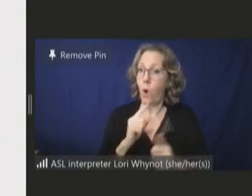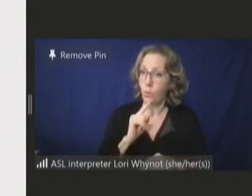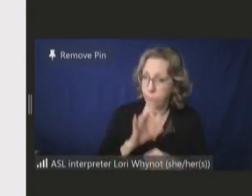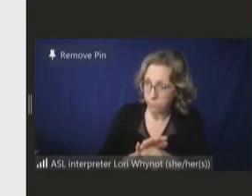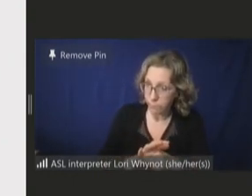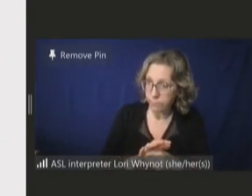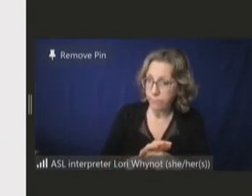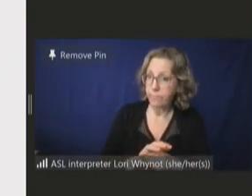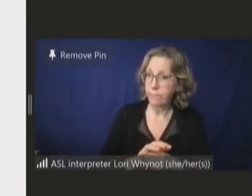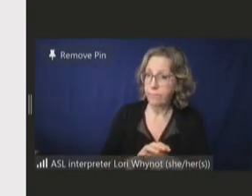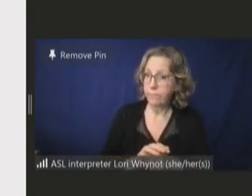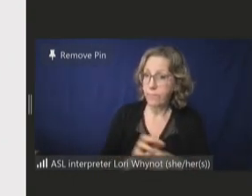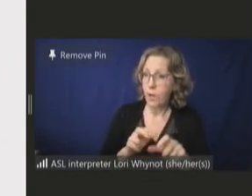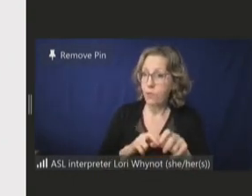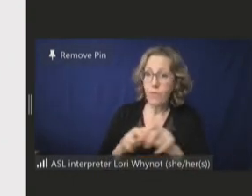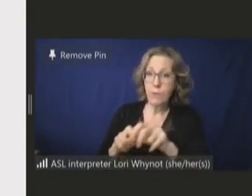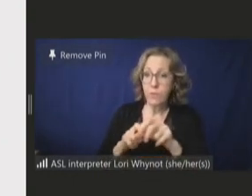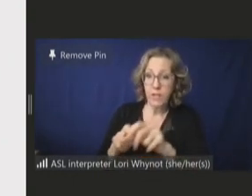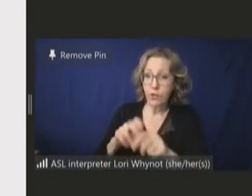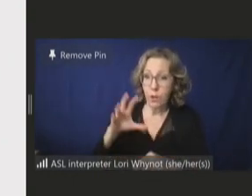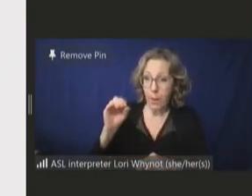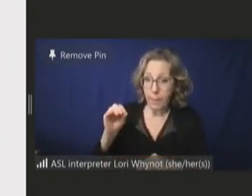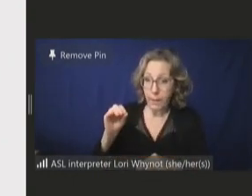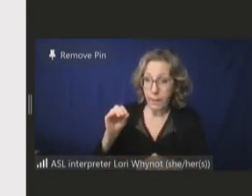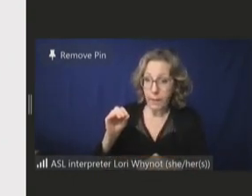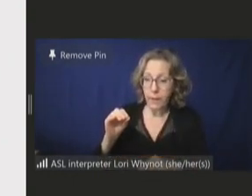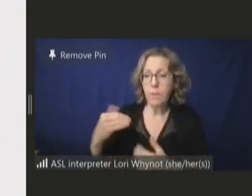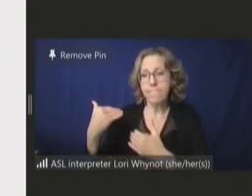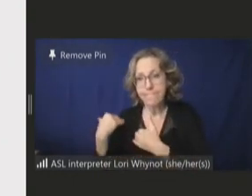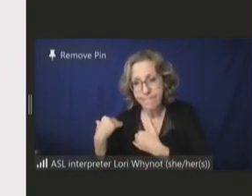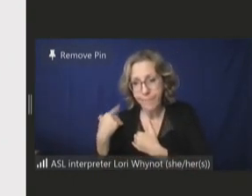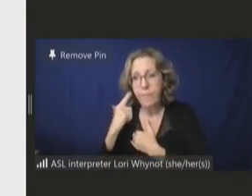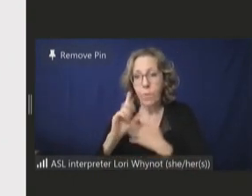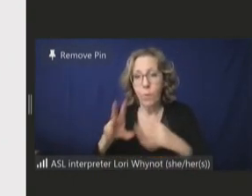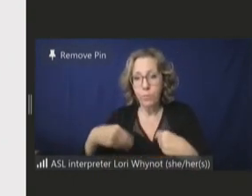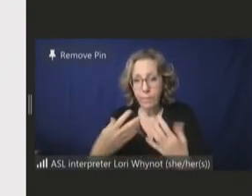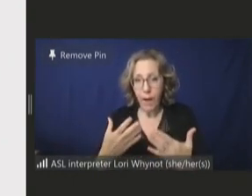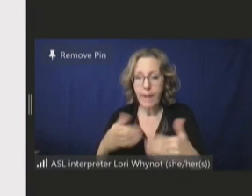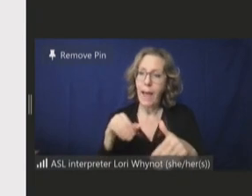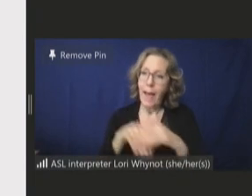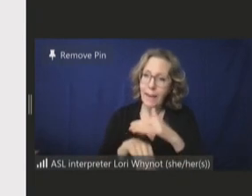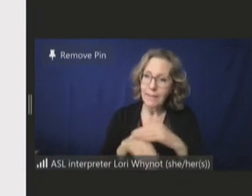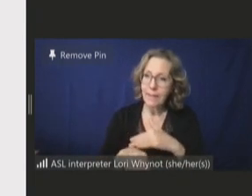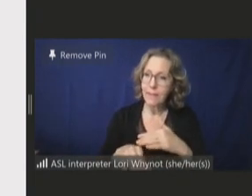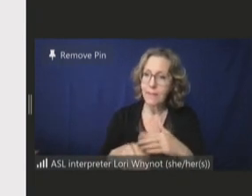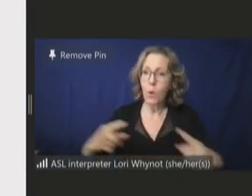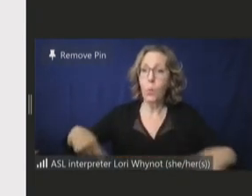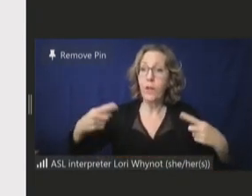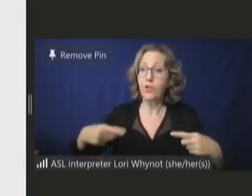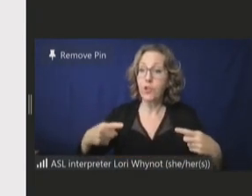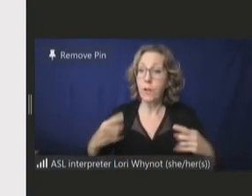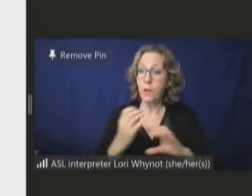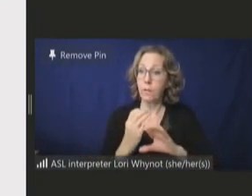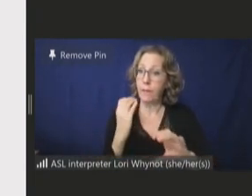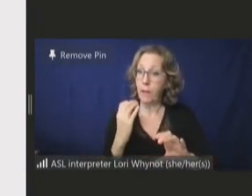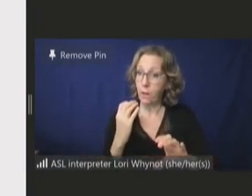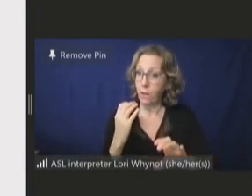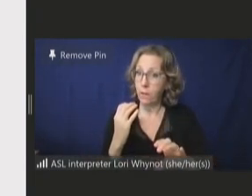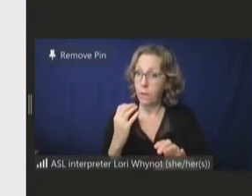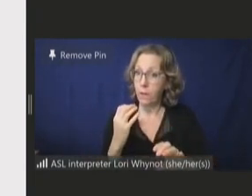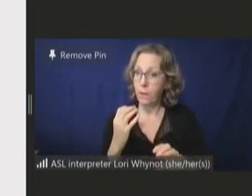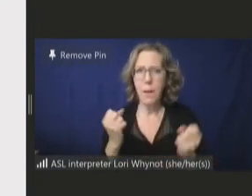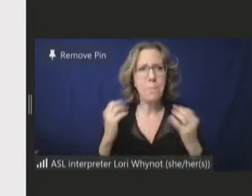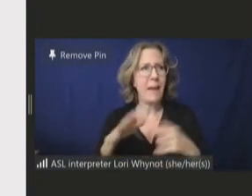for providing accessible vehicles, in particular wheelchair accessible vehicles. In too many areas of the country, there are no